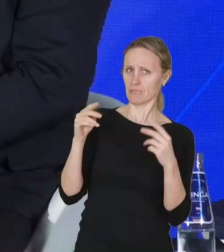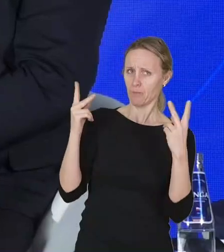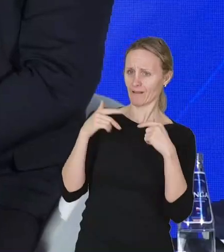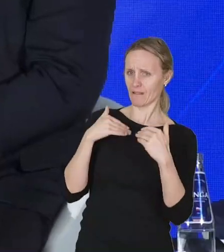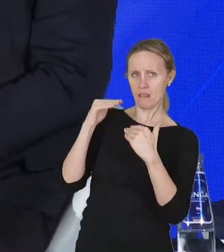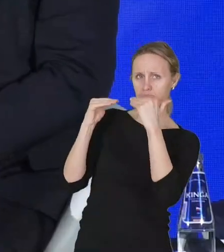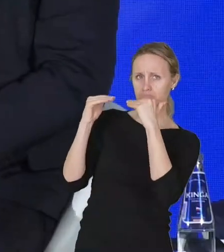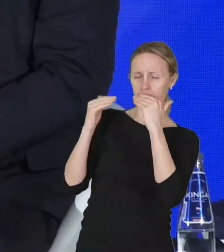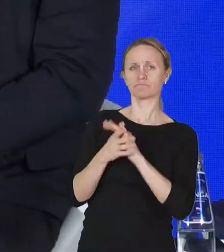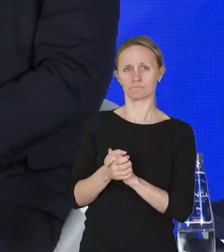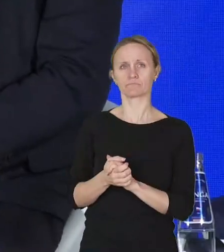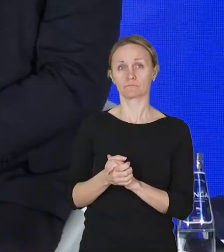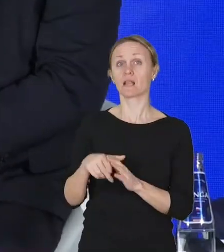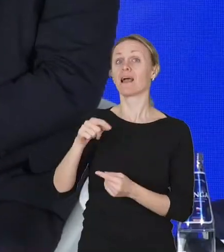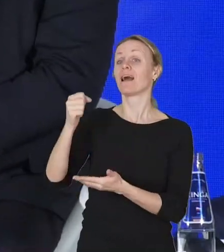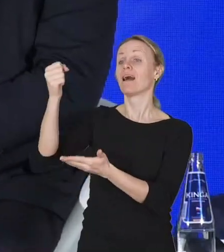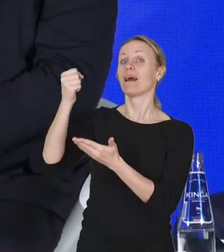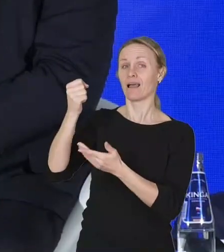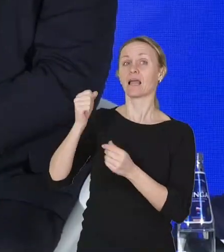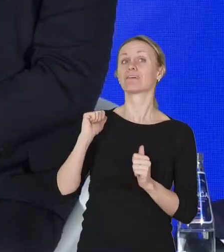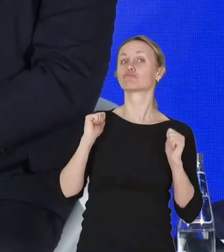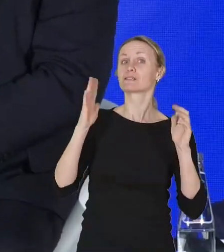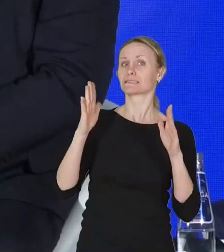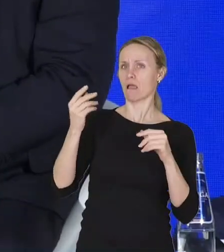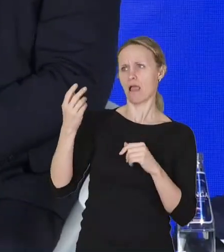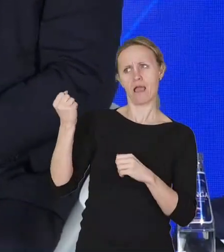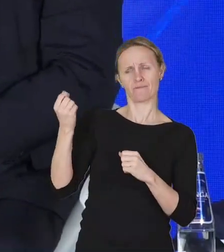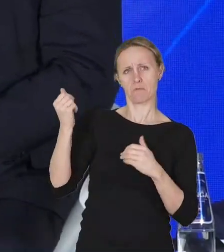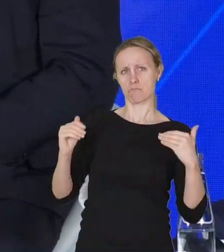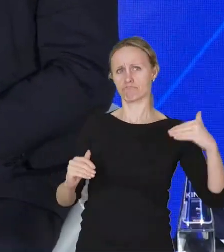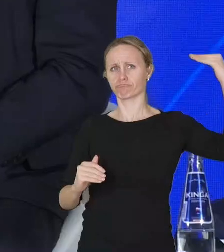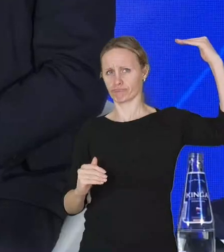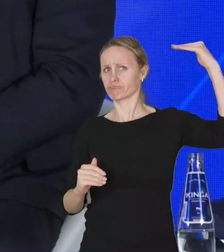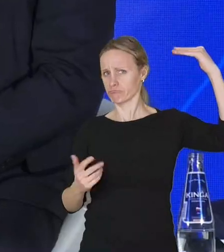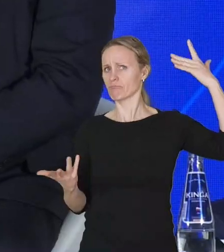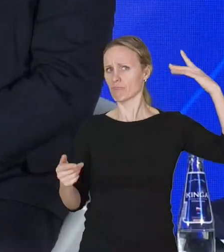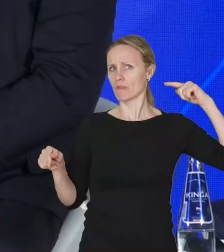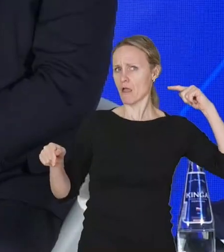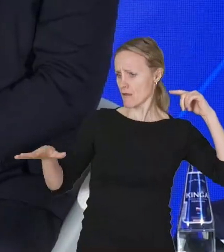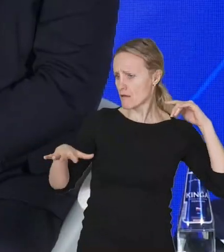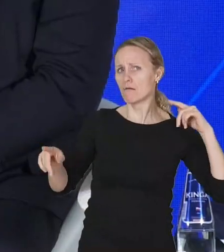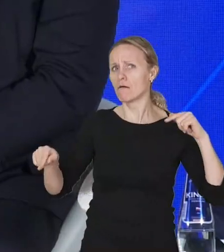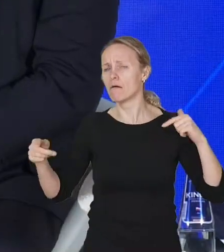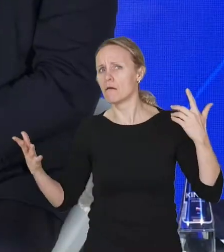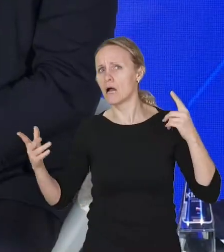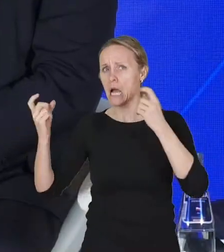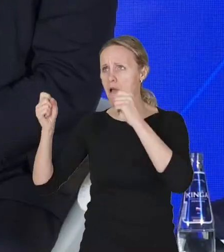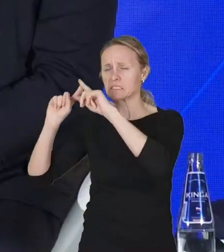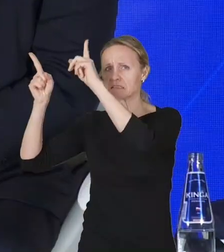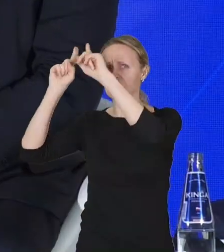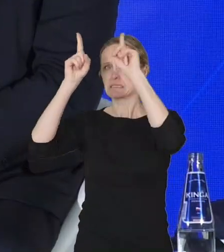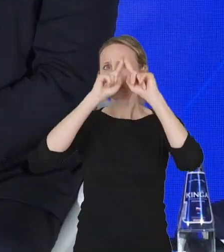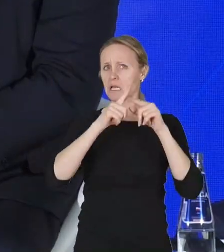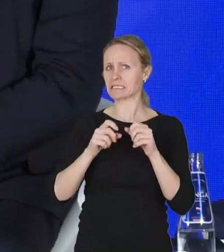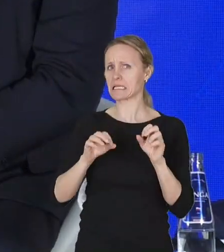rules, different pension systems. Everything is different, and starting with the age of retirement.